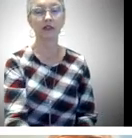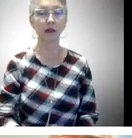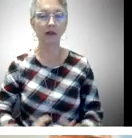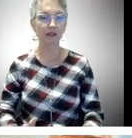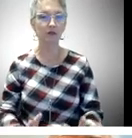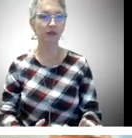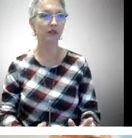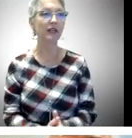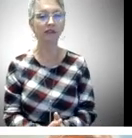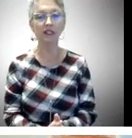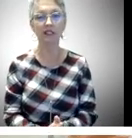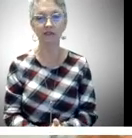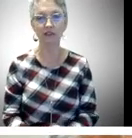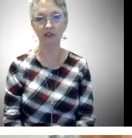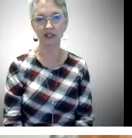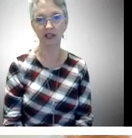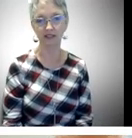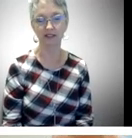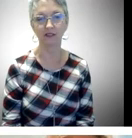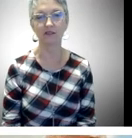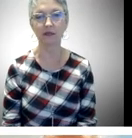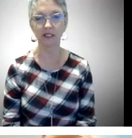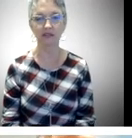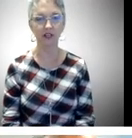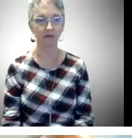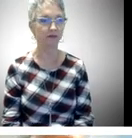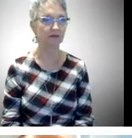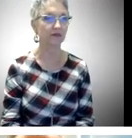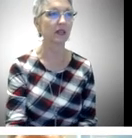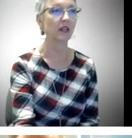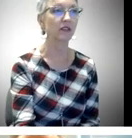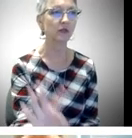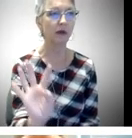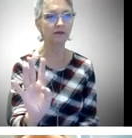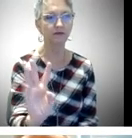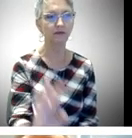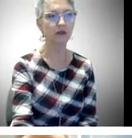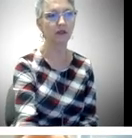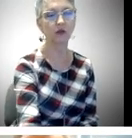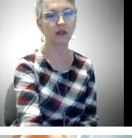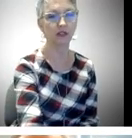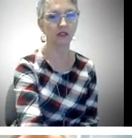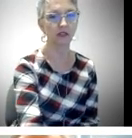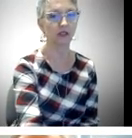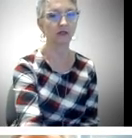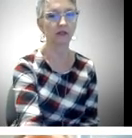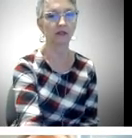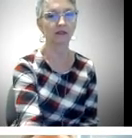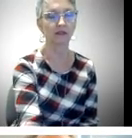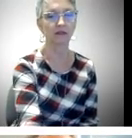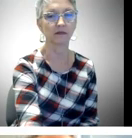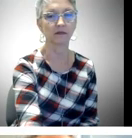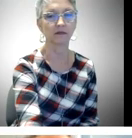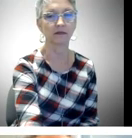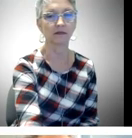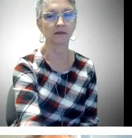I'm sorry, my mic was muted. We have till 11:30, yes. Oh, perfect, good. Well, we're going to do this then. There's so now what I'm going to do. Other questions too. Okay,